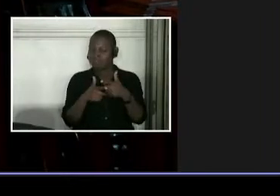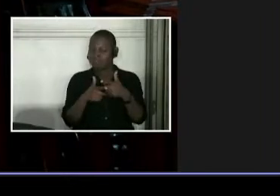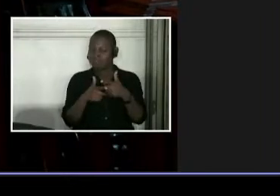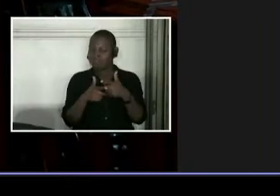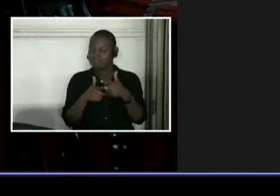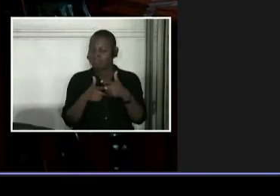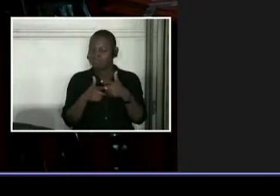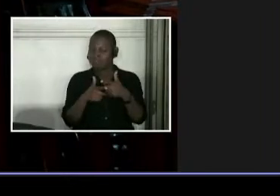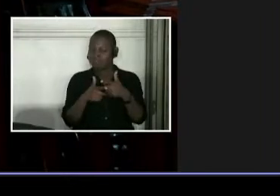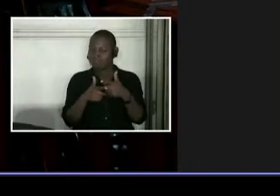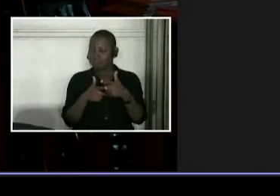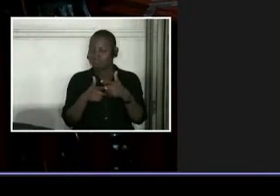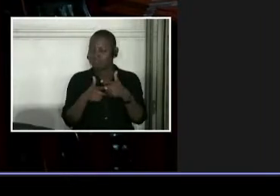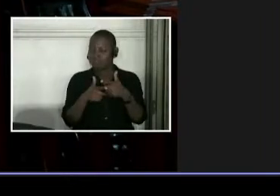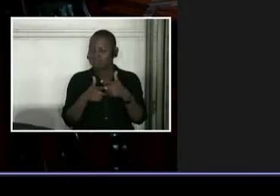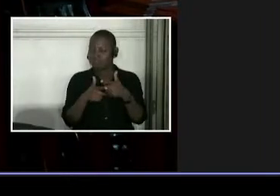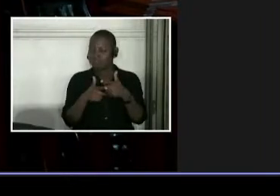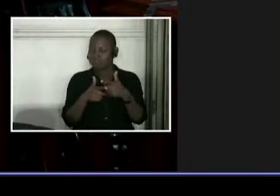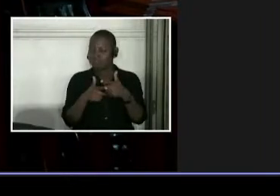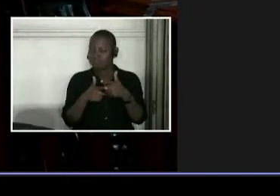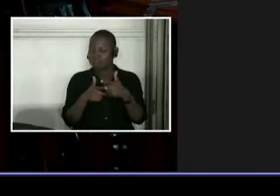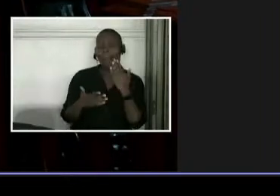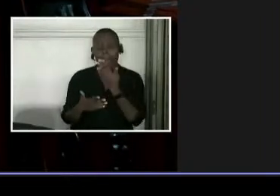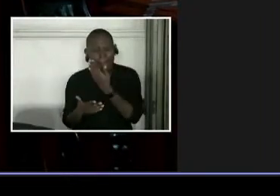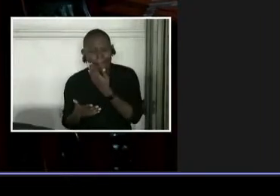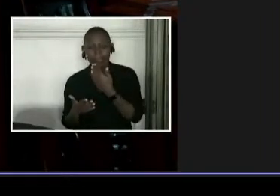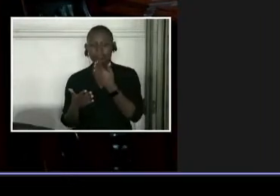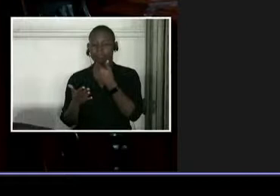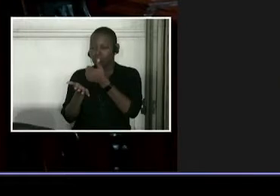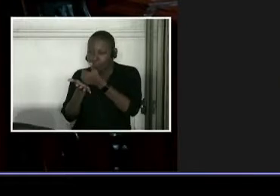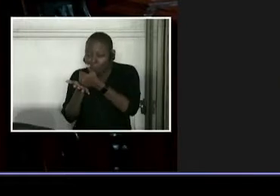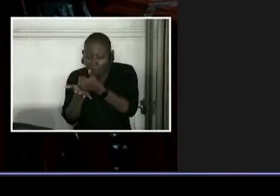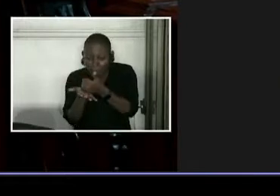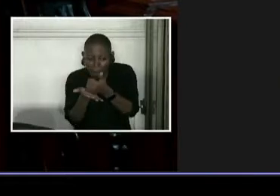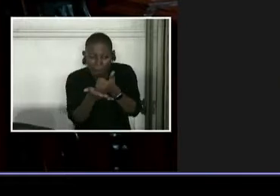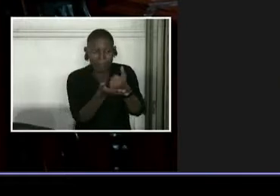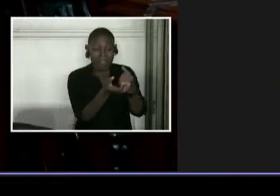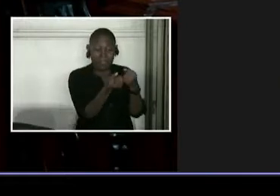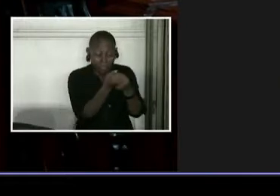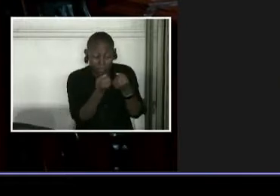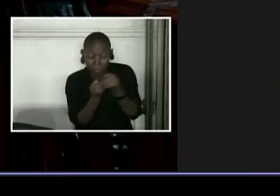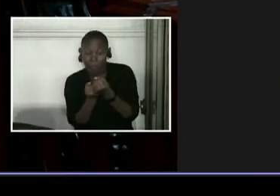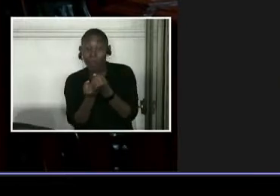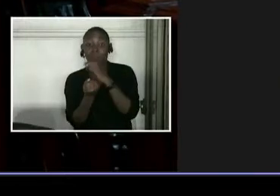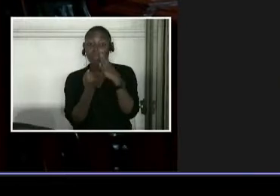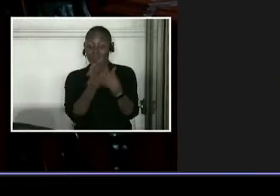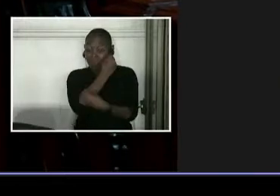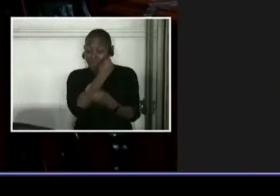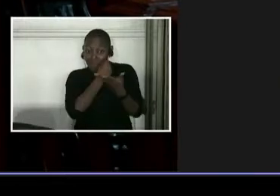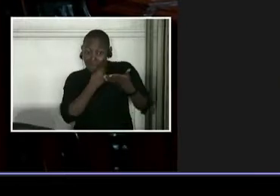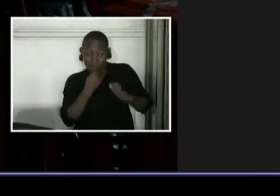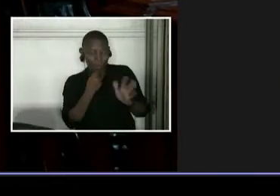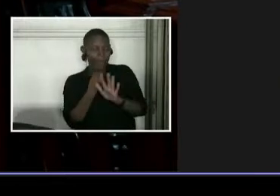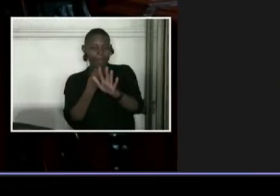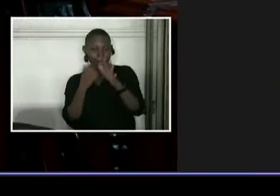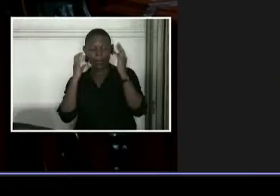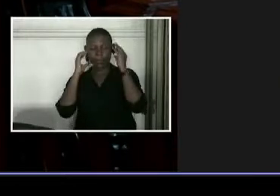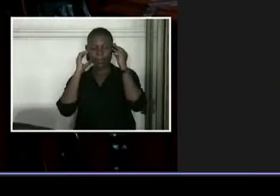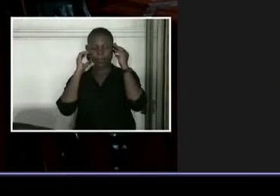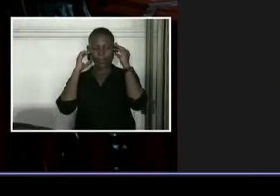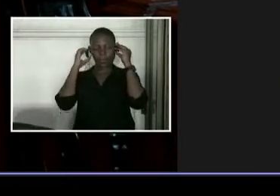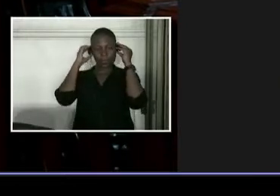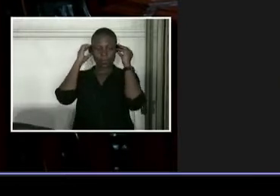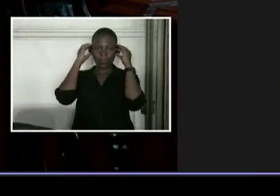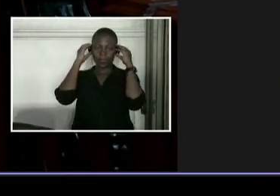such love and human kindness be sustained in order to end the suffering of the majority of people of this province. In particular, we appreciate